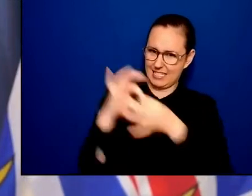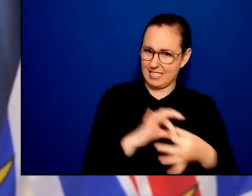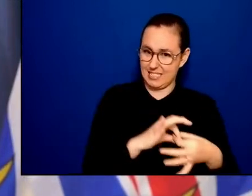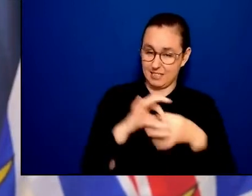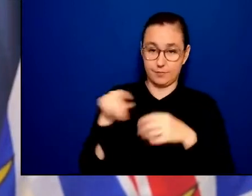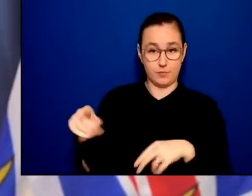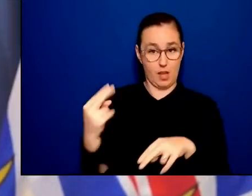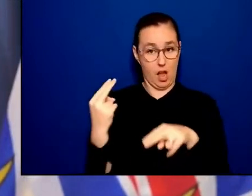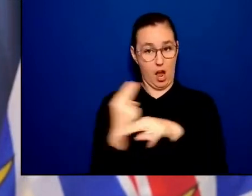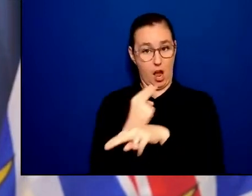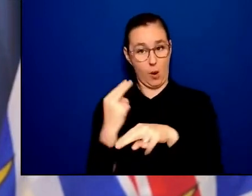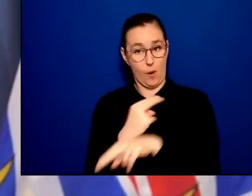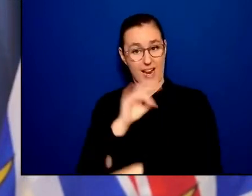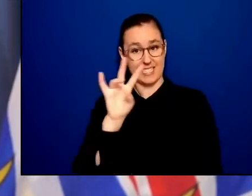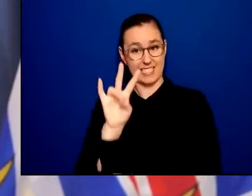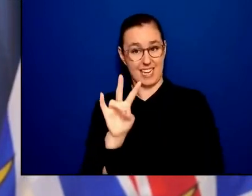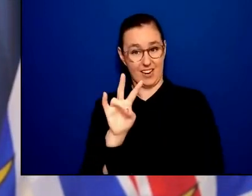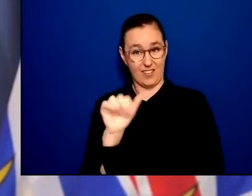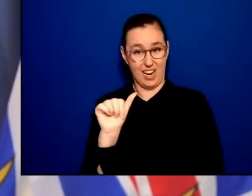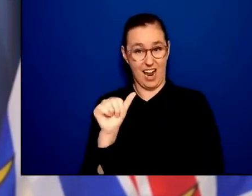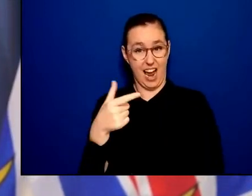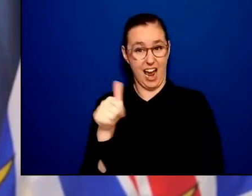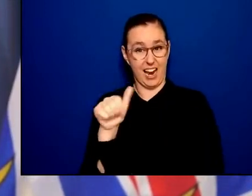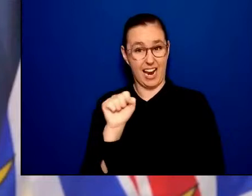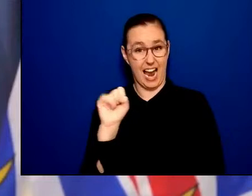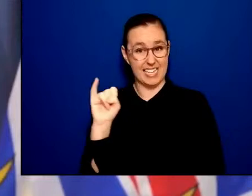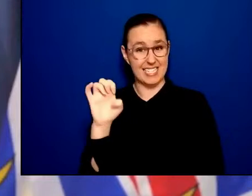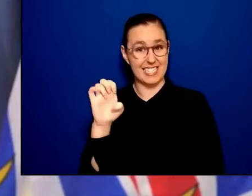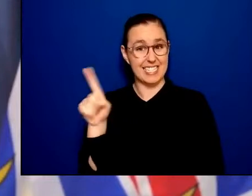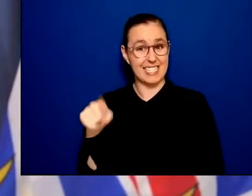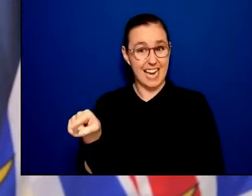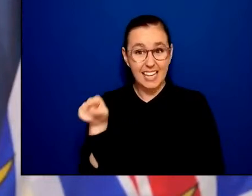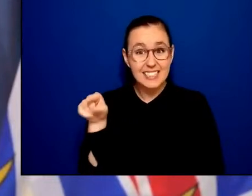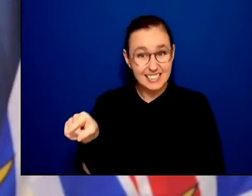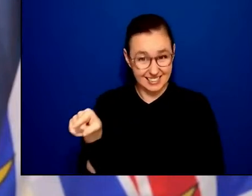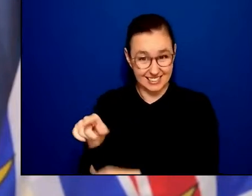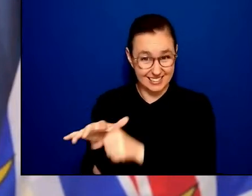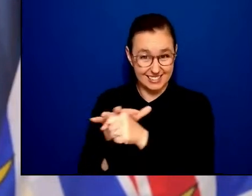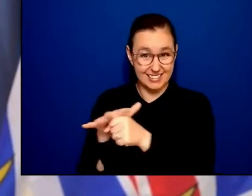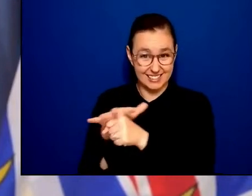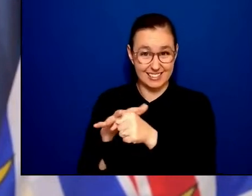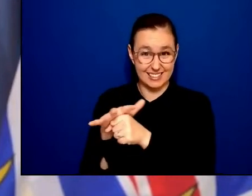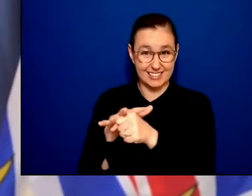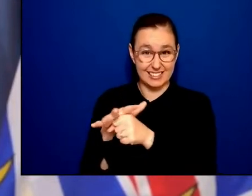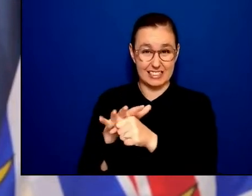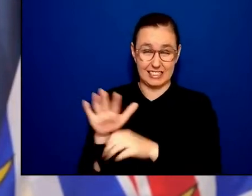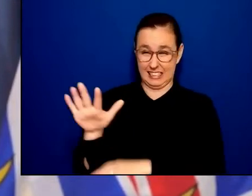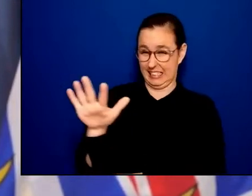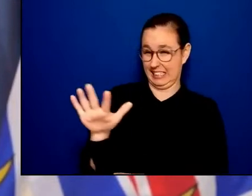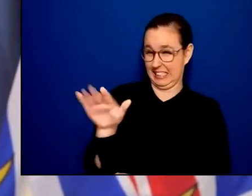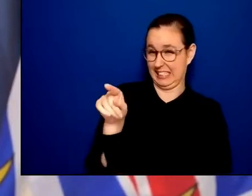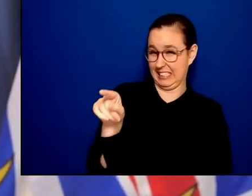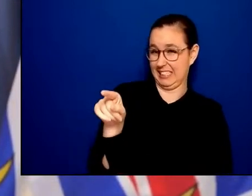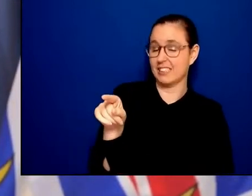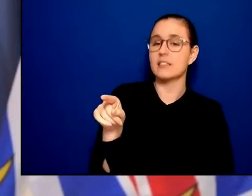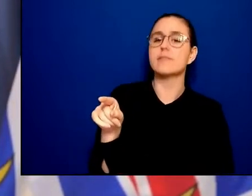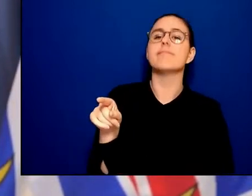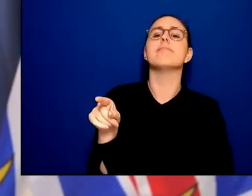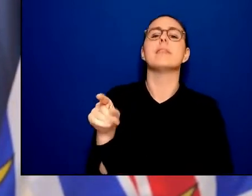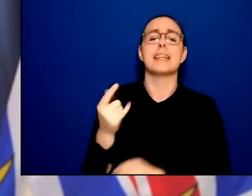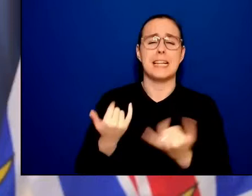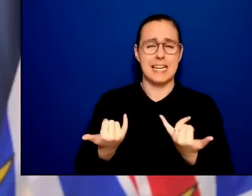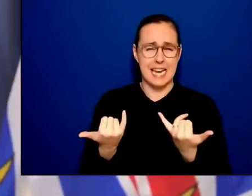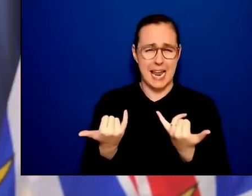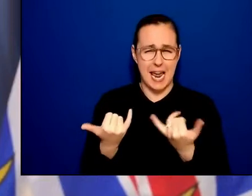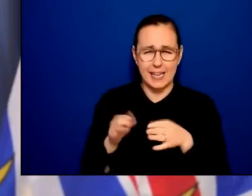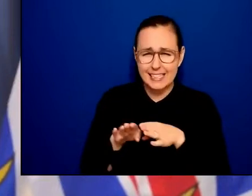we're beginning to be able to get stranded passengers out of areas where they are sheltering. Crews are currently clearing Highway 7 from Agassiz to